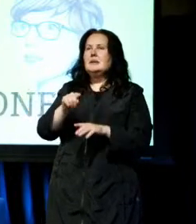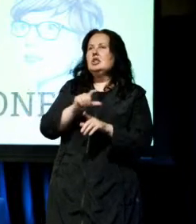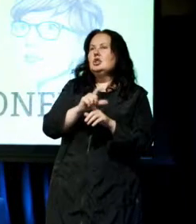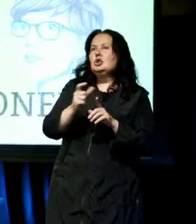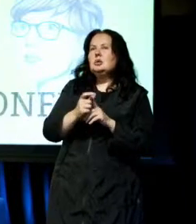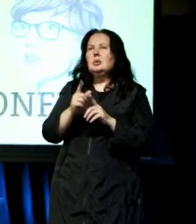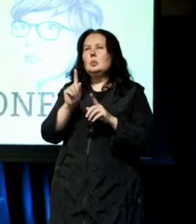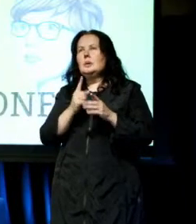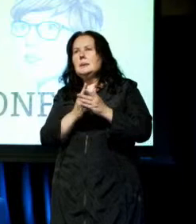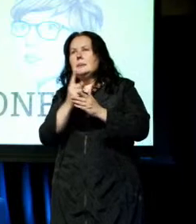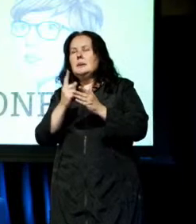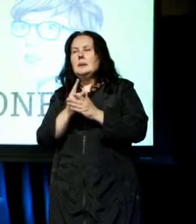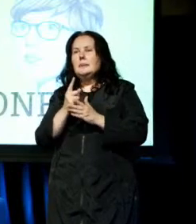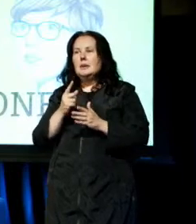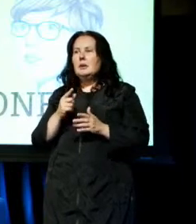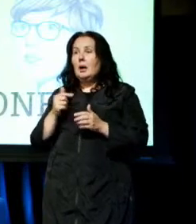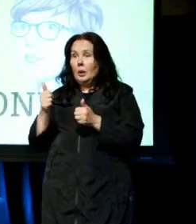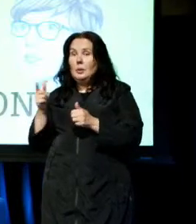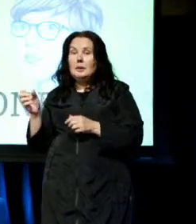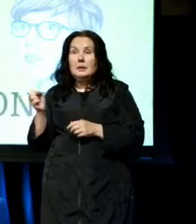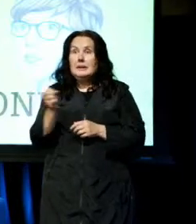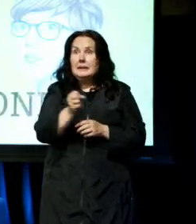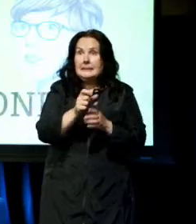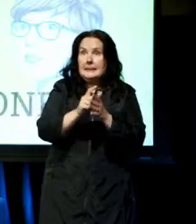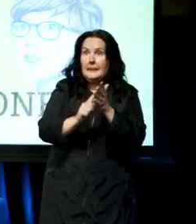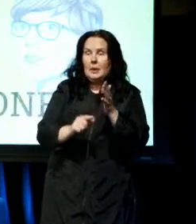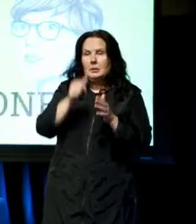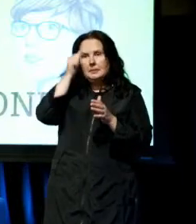someone disabled who knows more about it